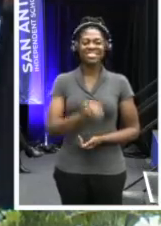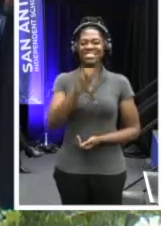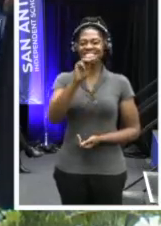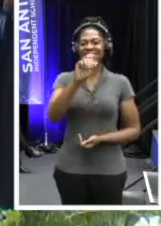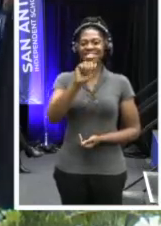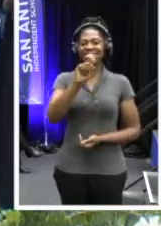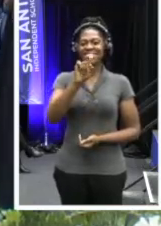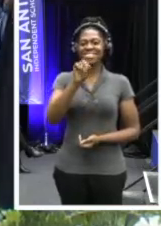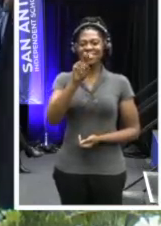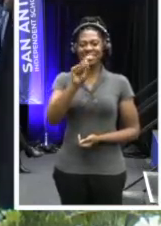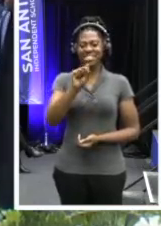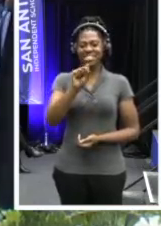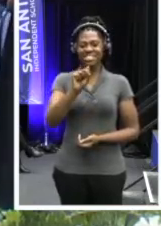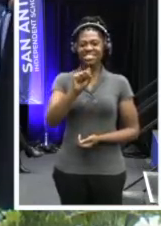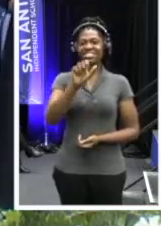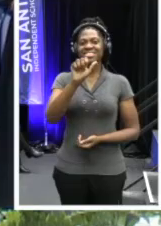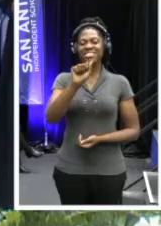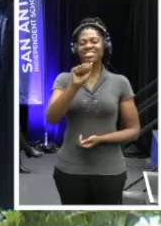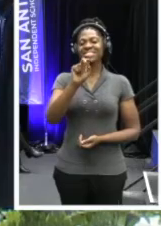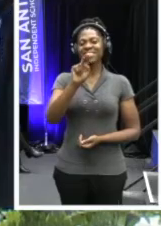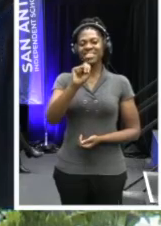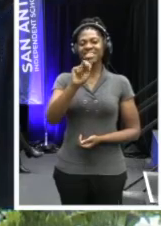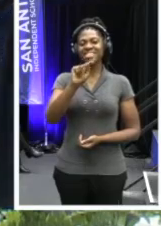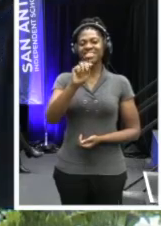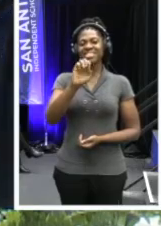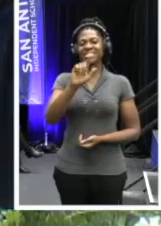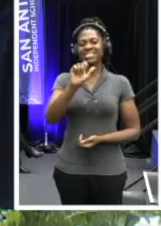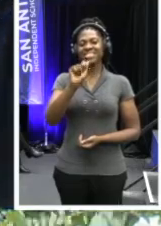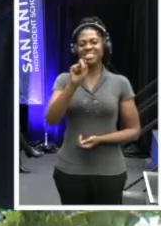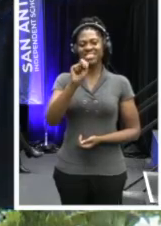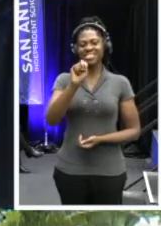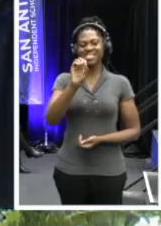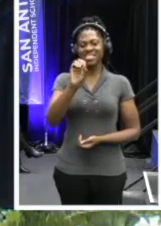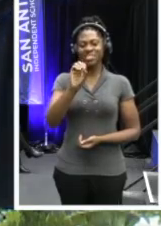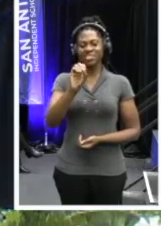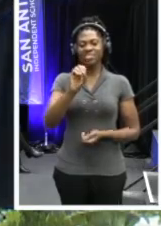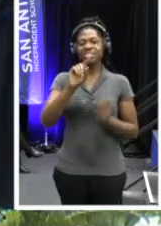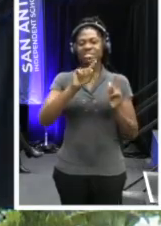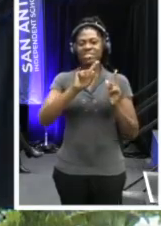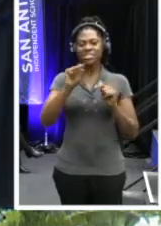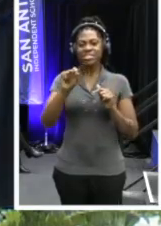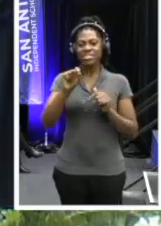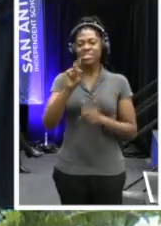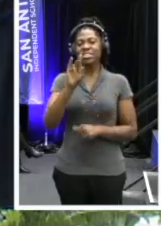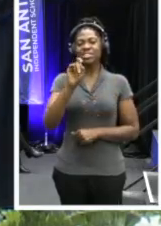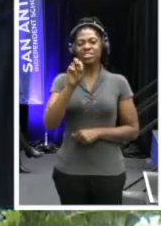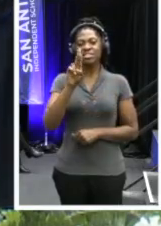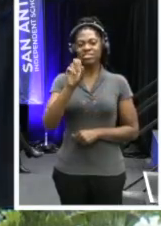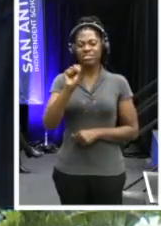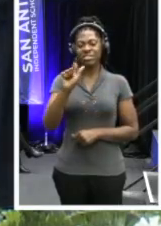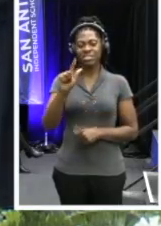Maximus Eduardo Altamirano will be attending Universal Technical Institute.